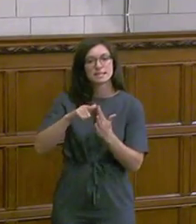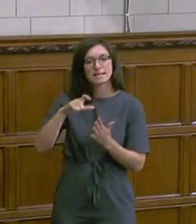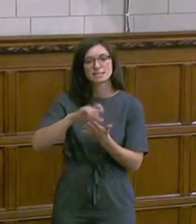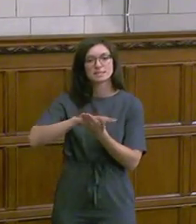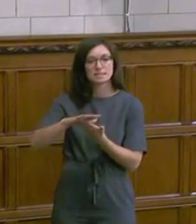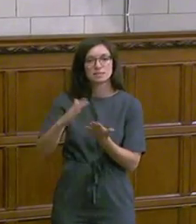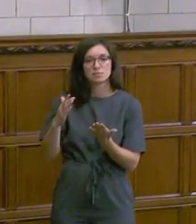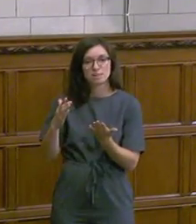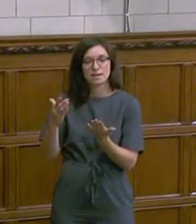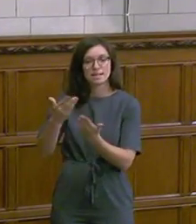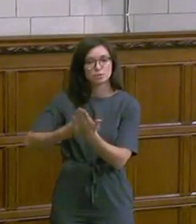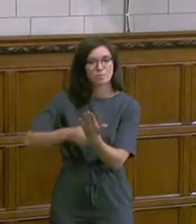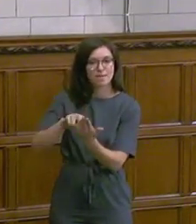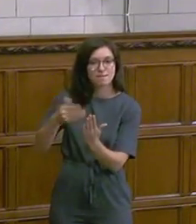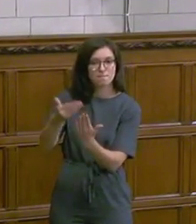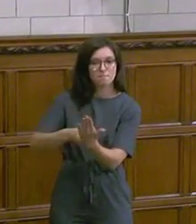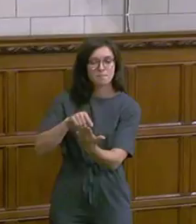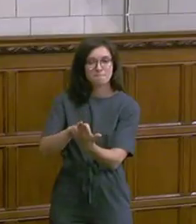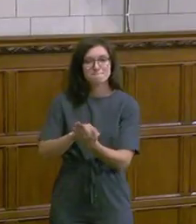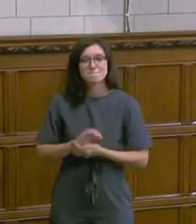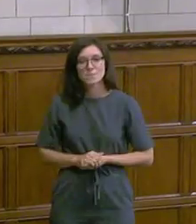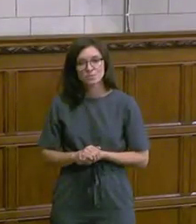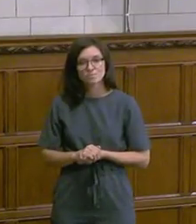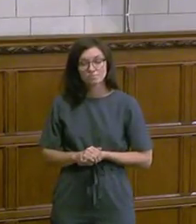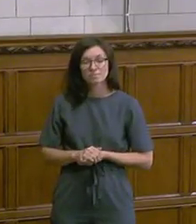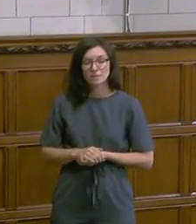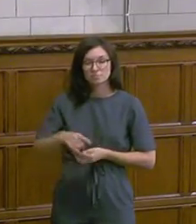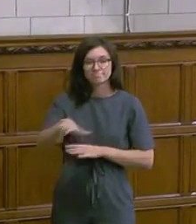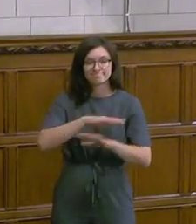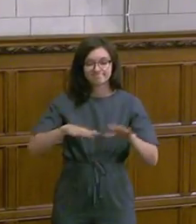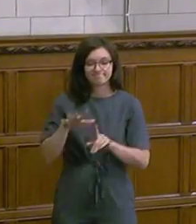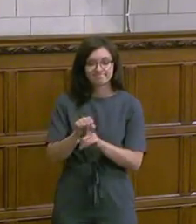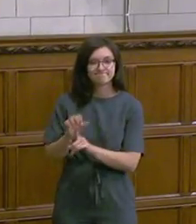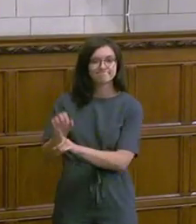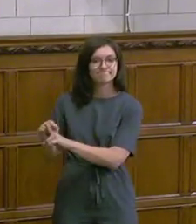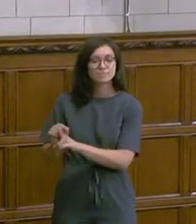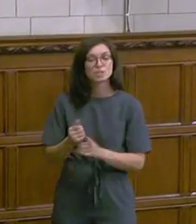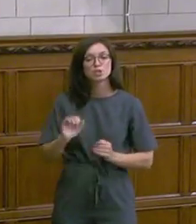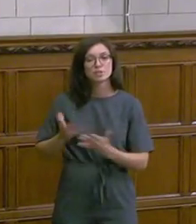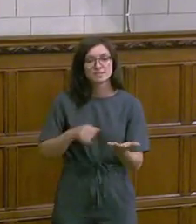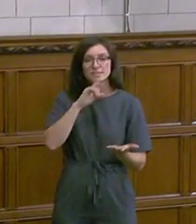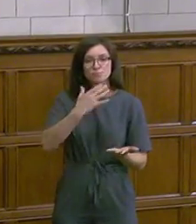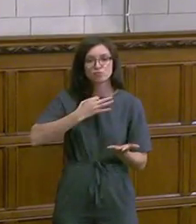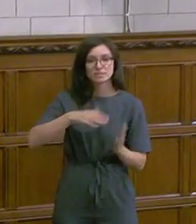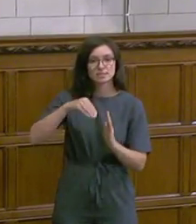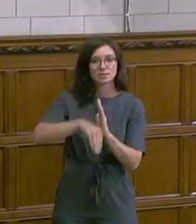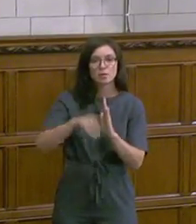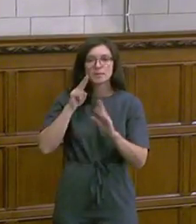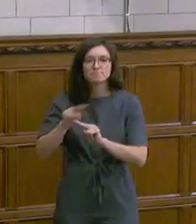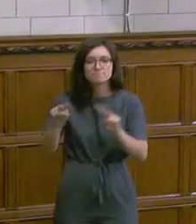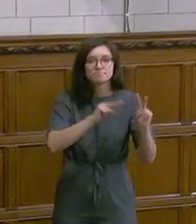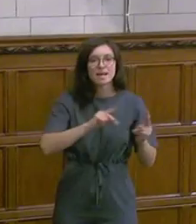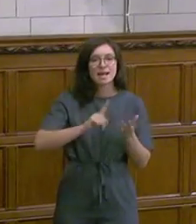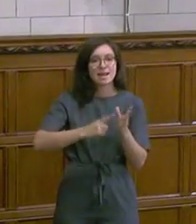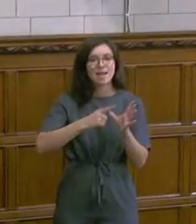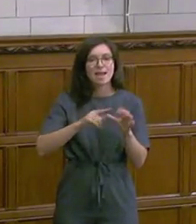researching what's happening on the ground. They clearly believe services are under threat. They've been tracking local authorities' spending on